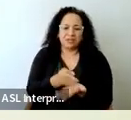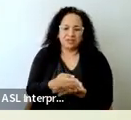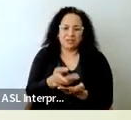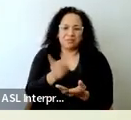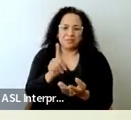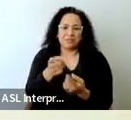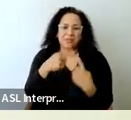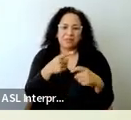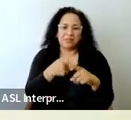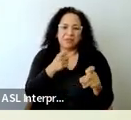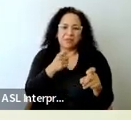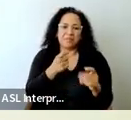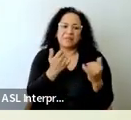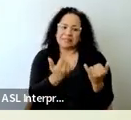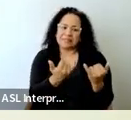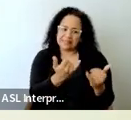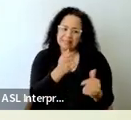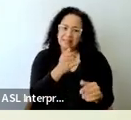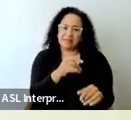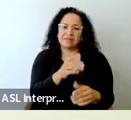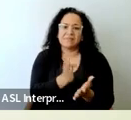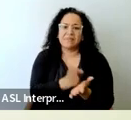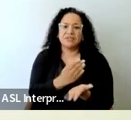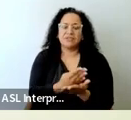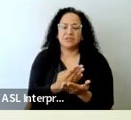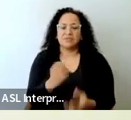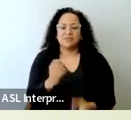out of the existing budget. Next slide.